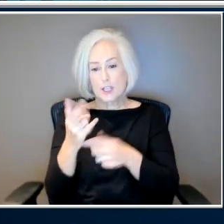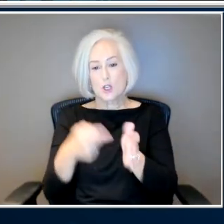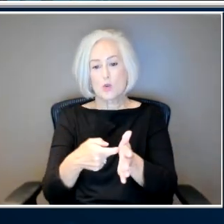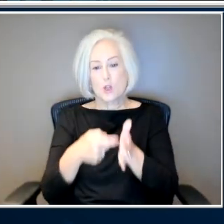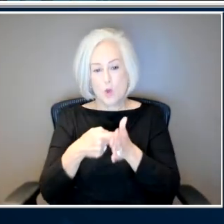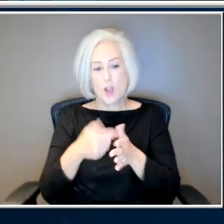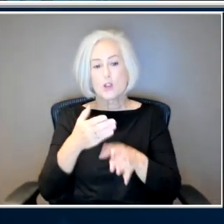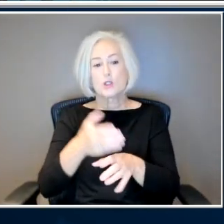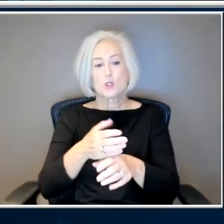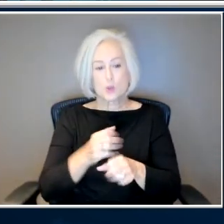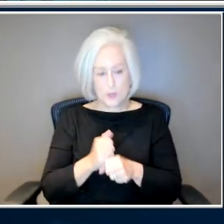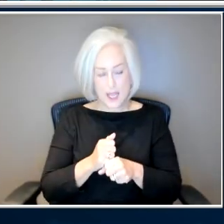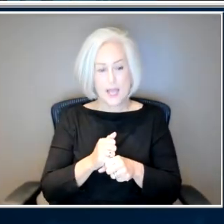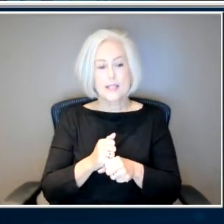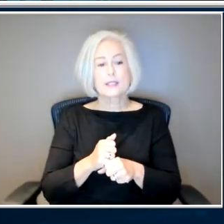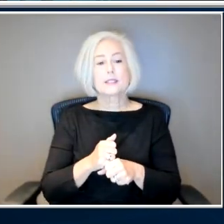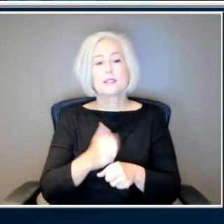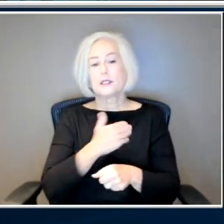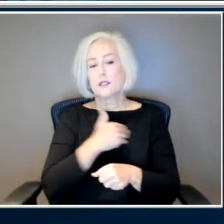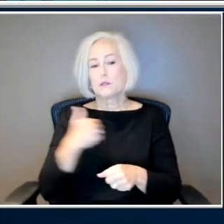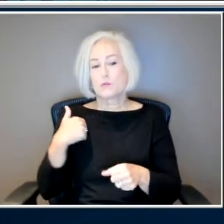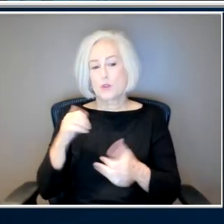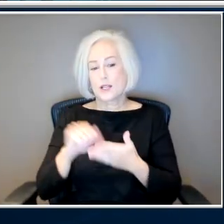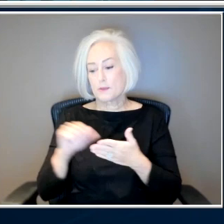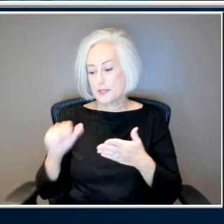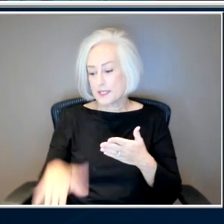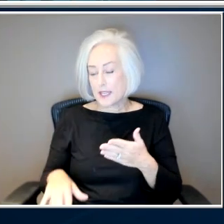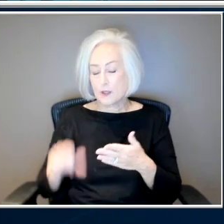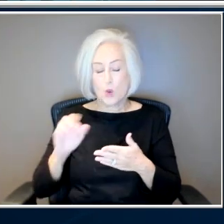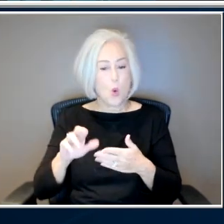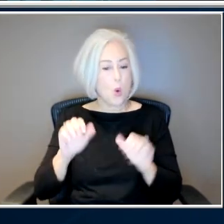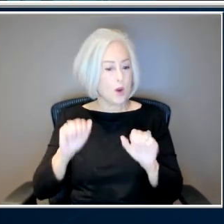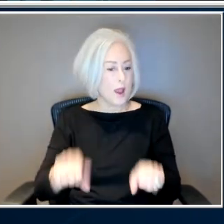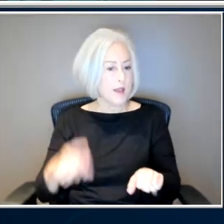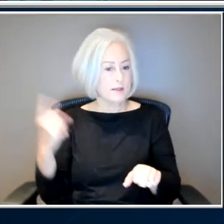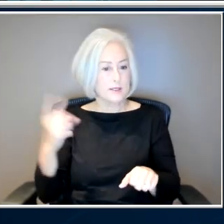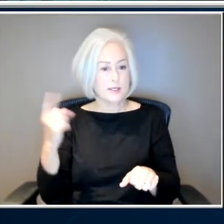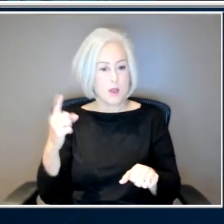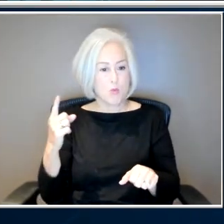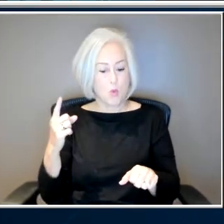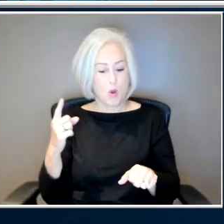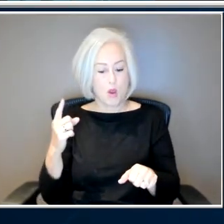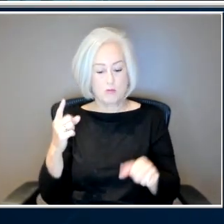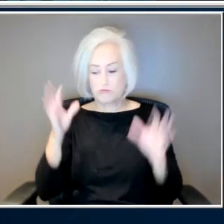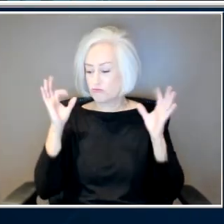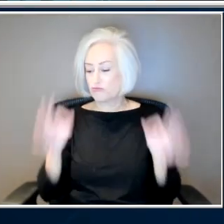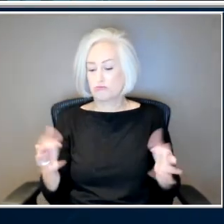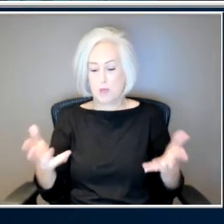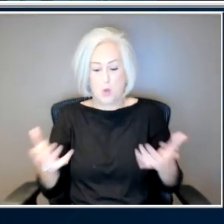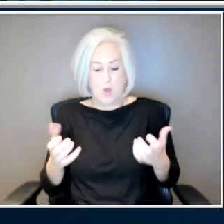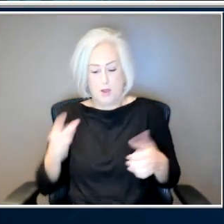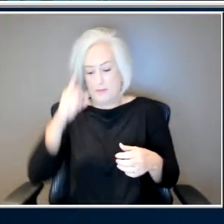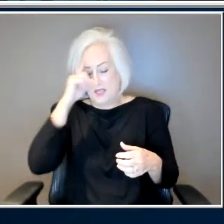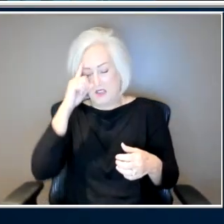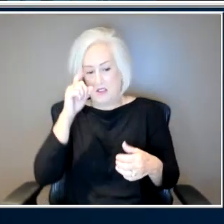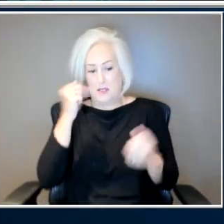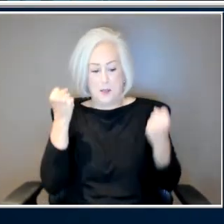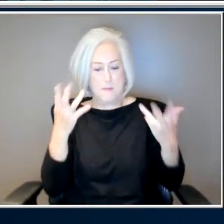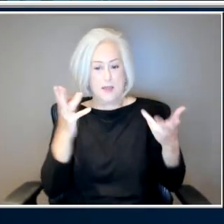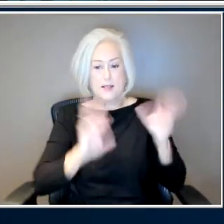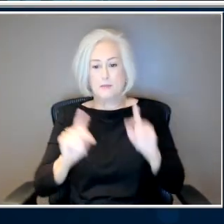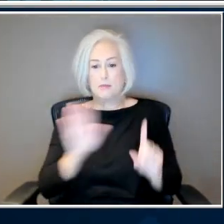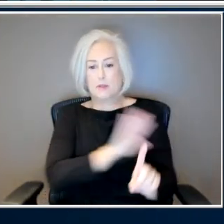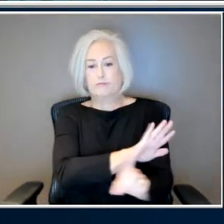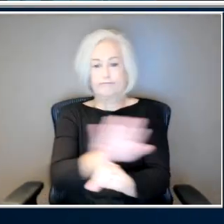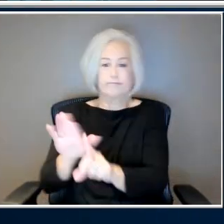somebody seek one out just based on family history alone? Mom, grandma, aunt has had breast cancer and they